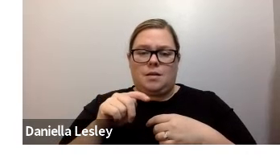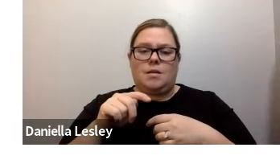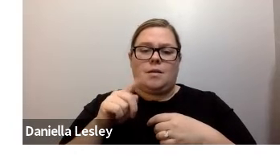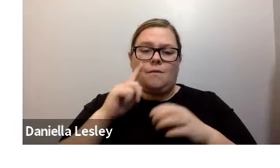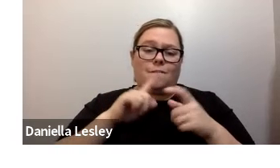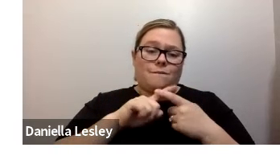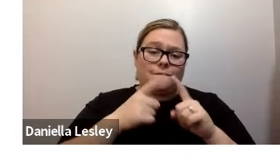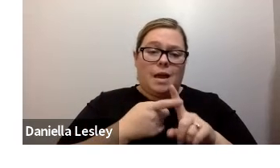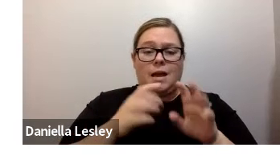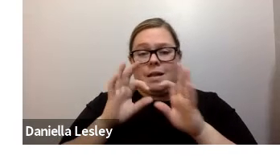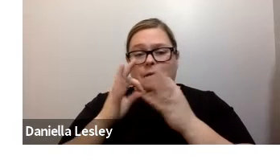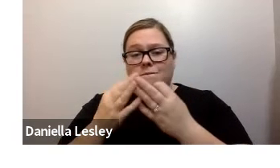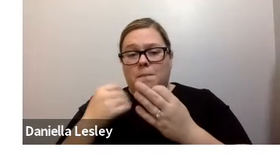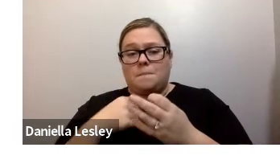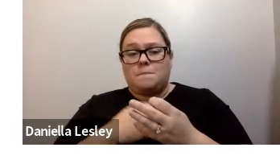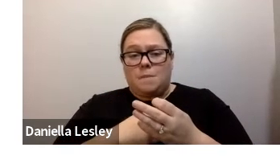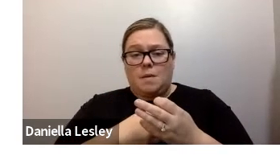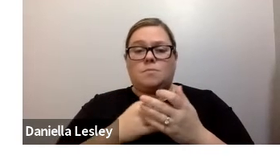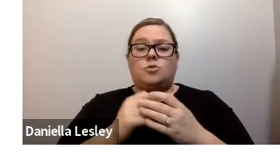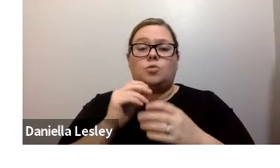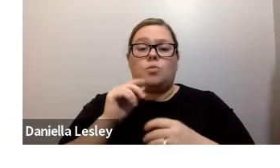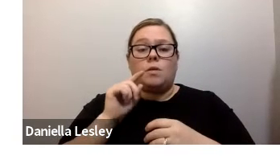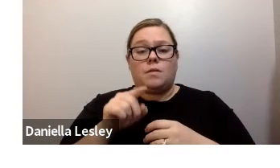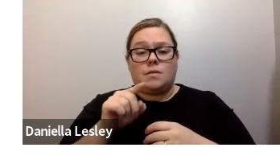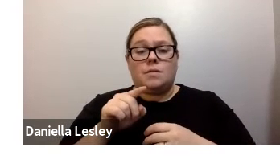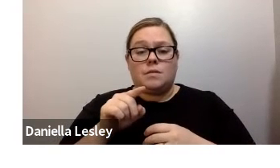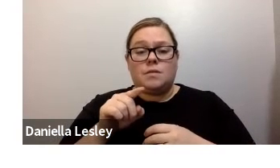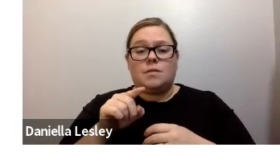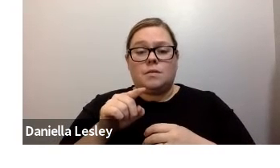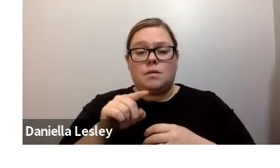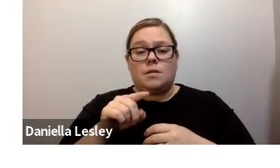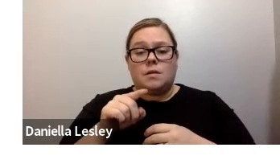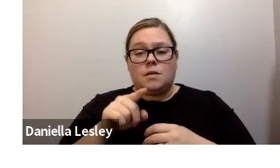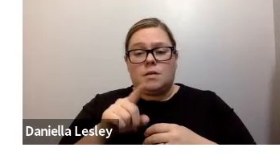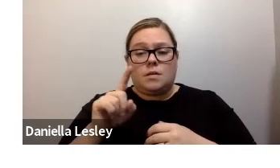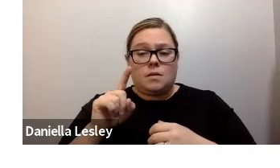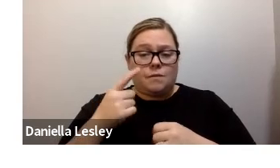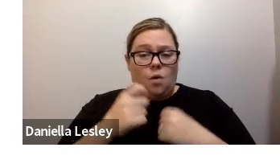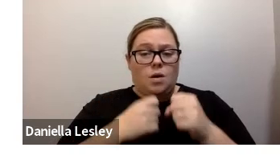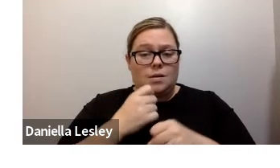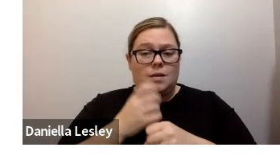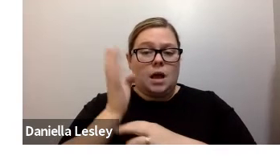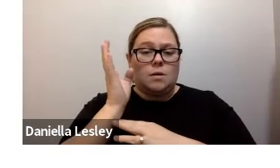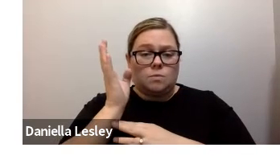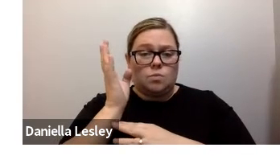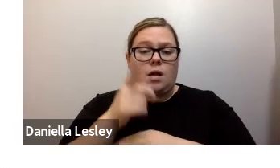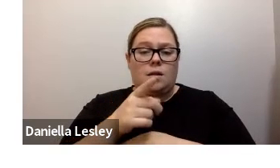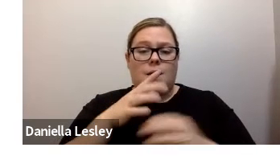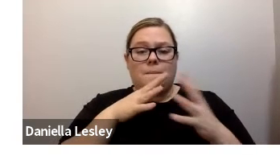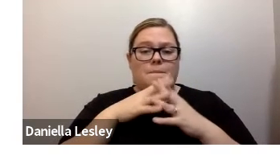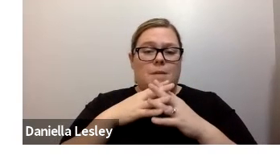members with individuals with spinal cord injury. So this is just completed its first year. We presented our results at the American